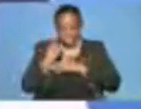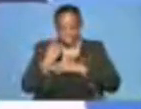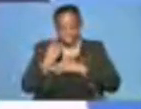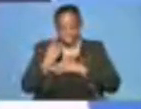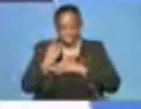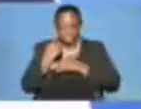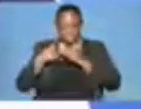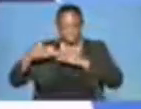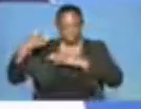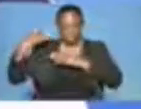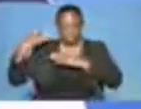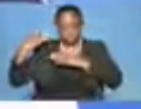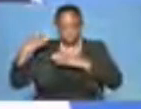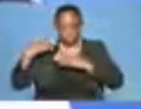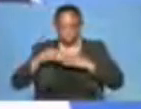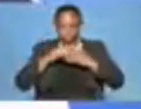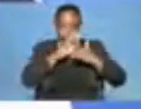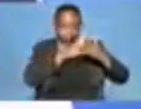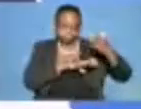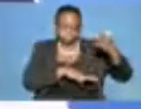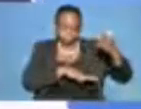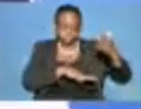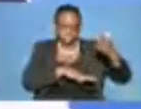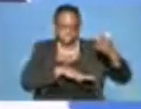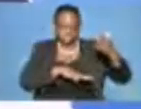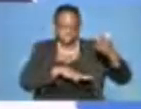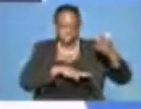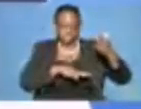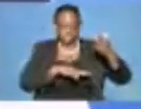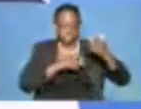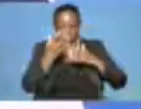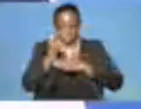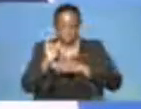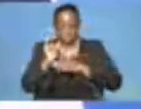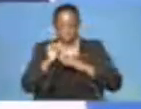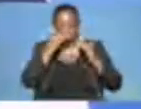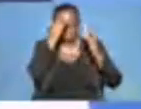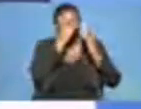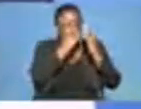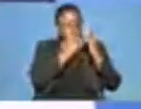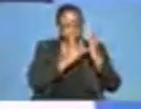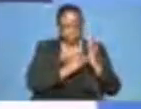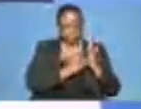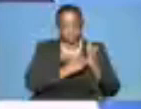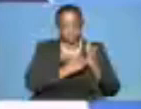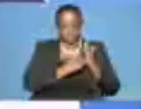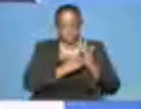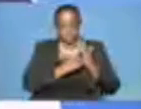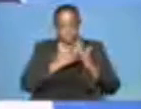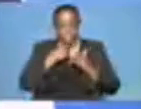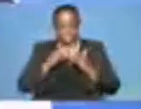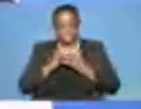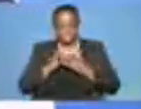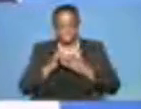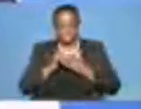previous administration draft of what they wanted, at least they had steps in place for after you be charged up to